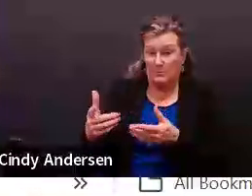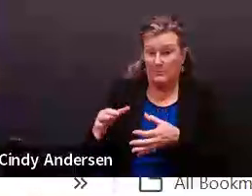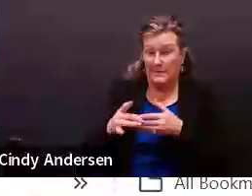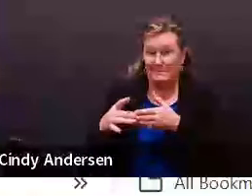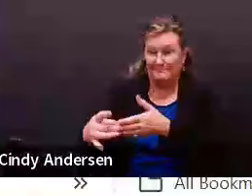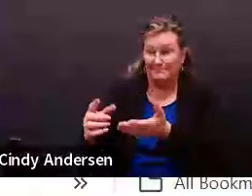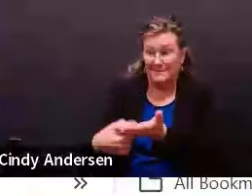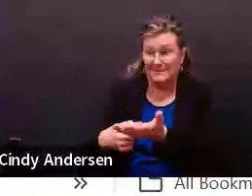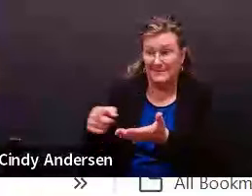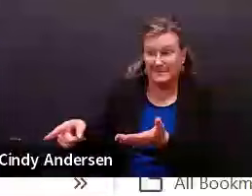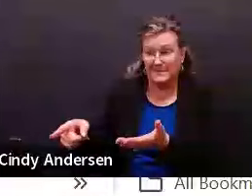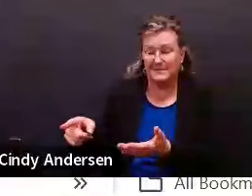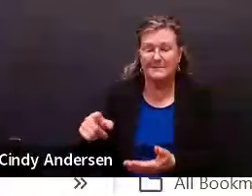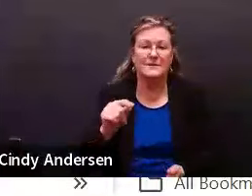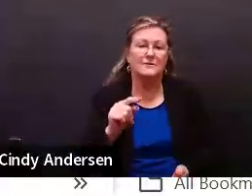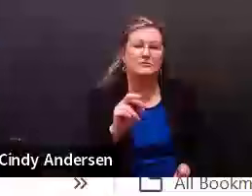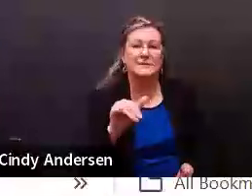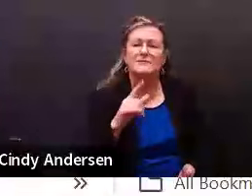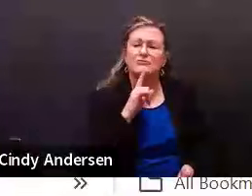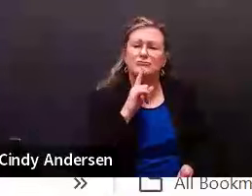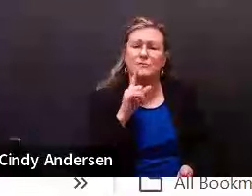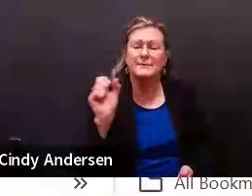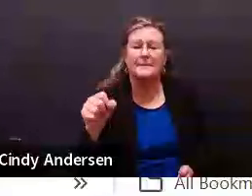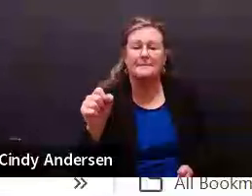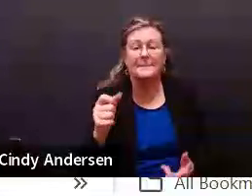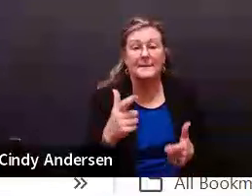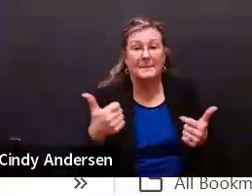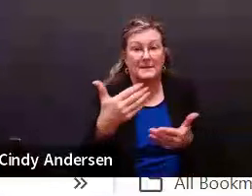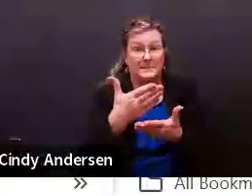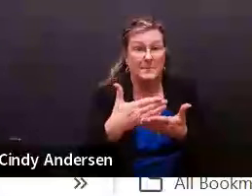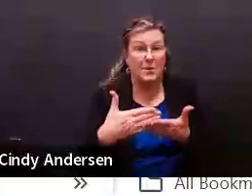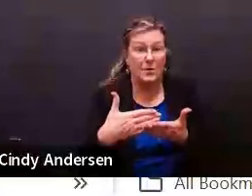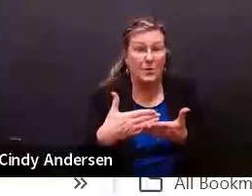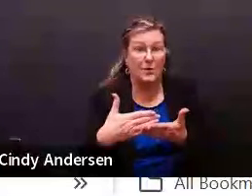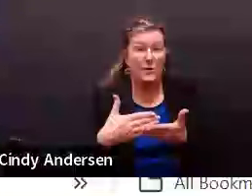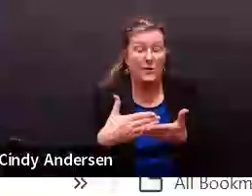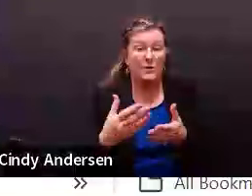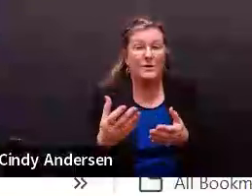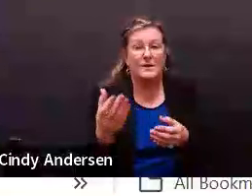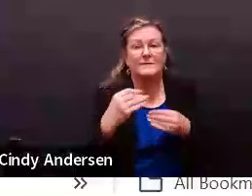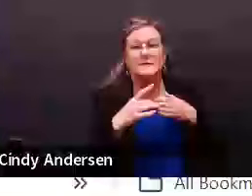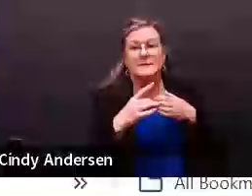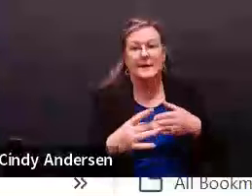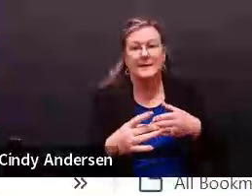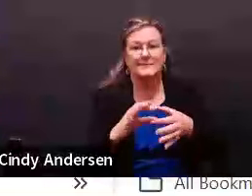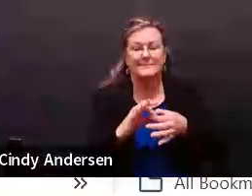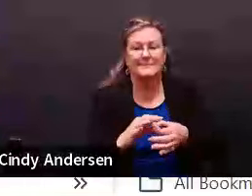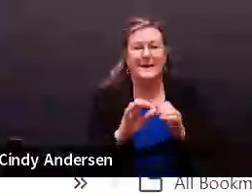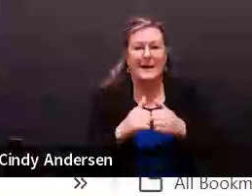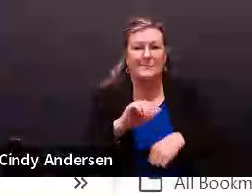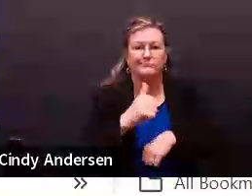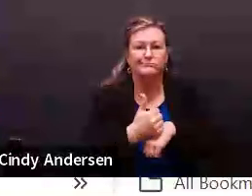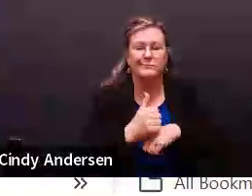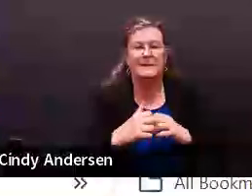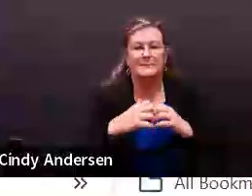it's out? Sure. So really the biggest components that gives us a lot of guidance around implementing an